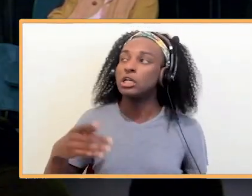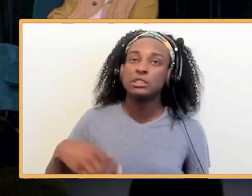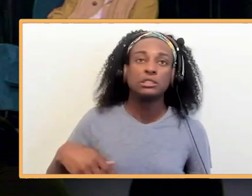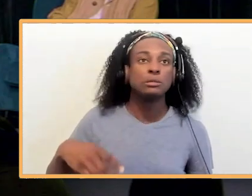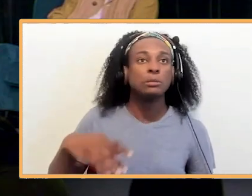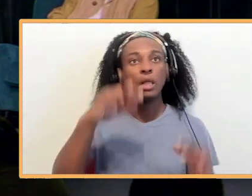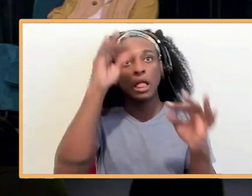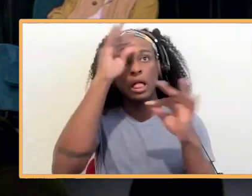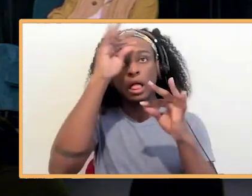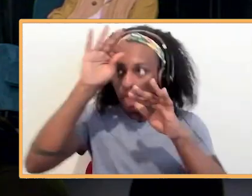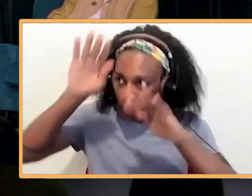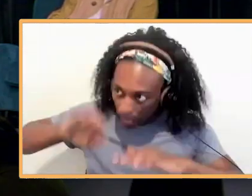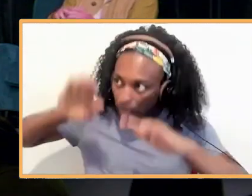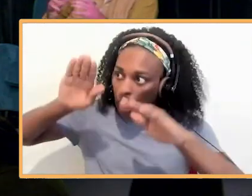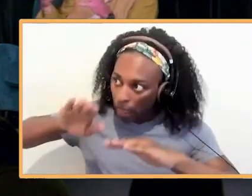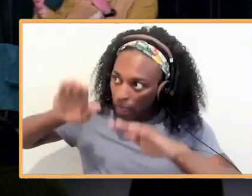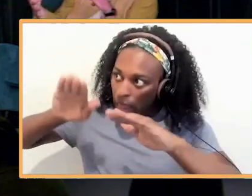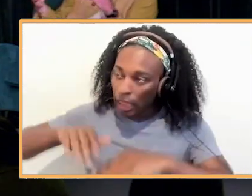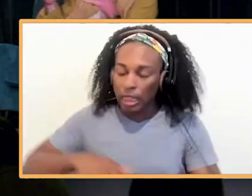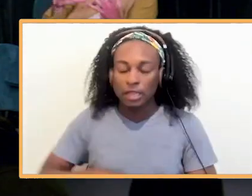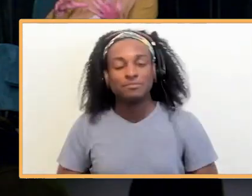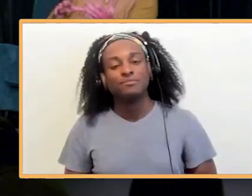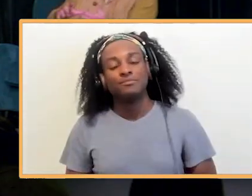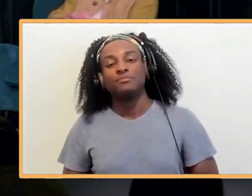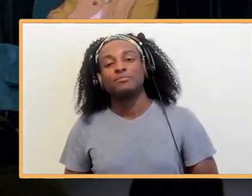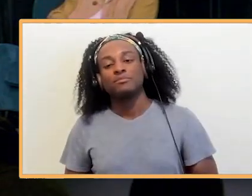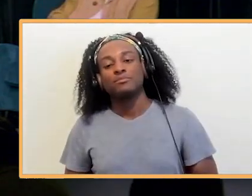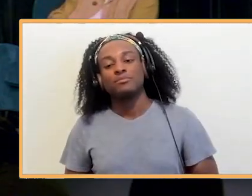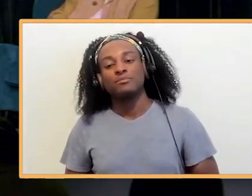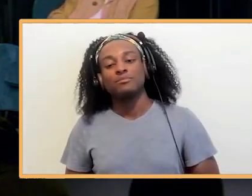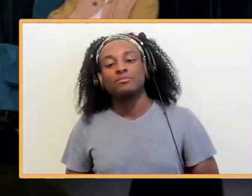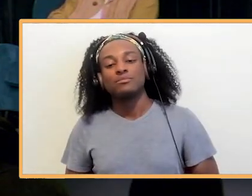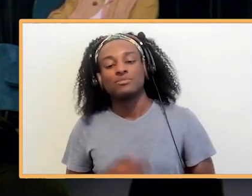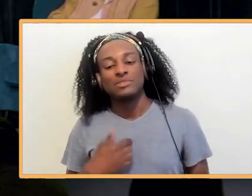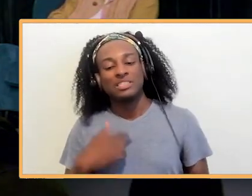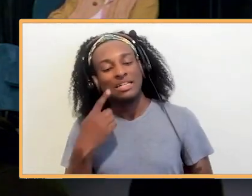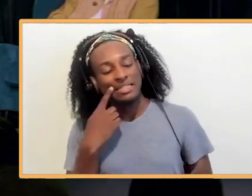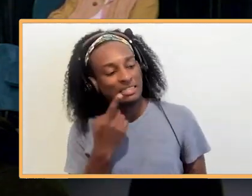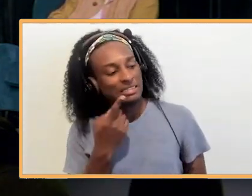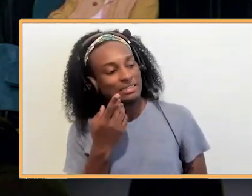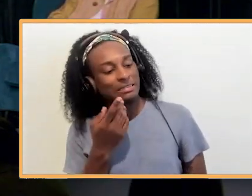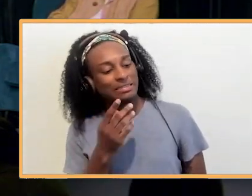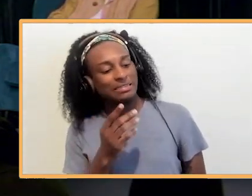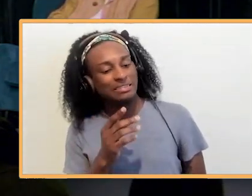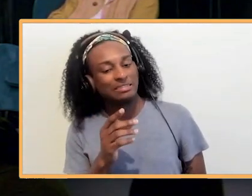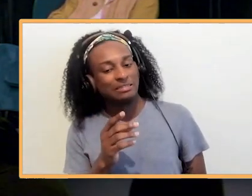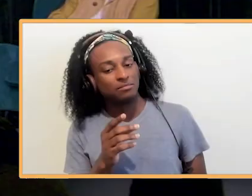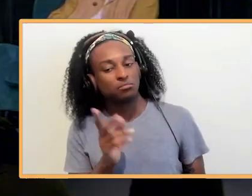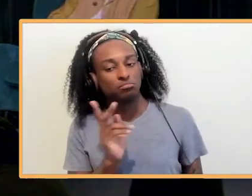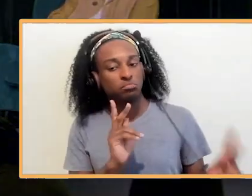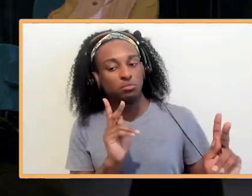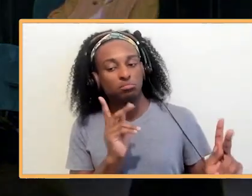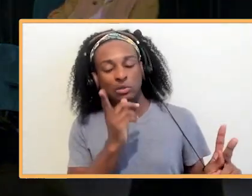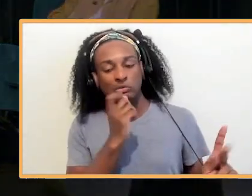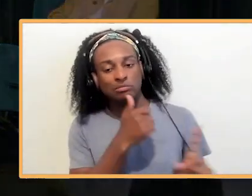that's something that folks on the maybe more liberal side of things,